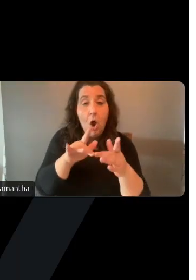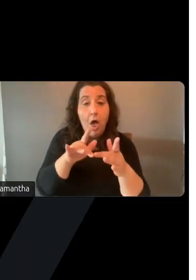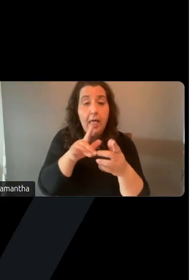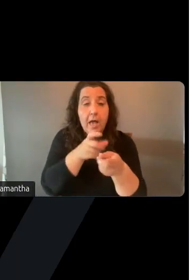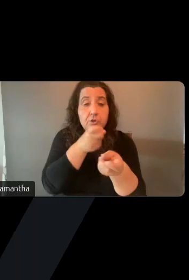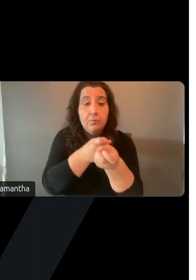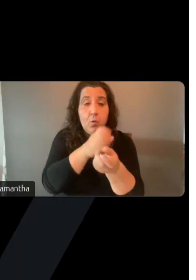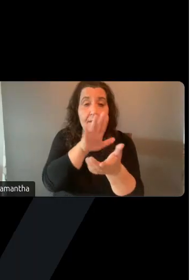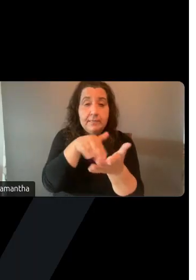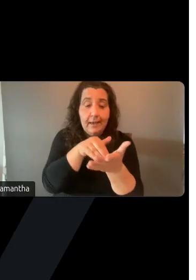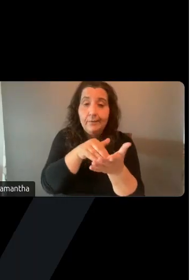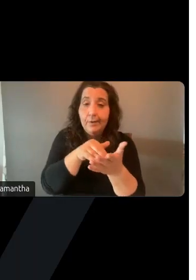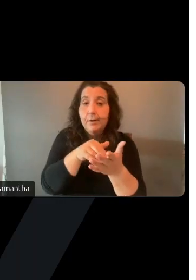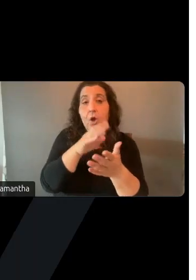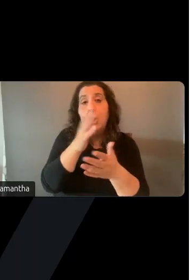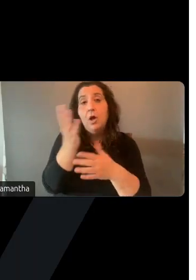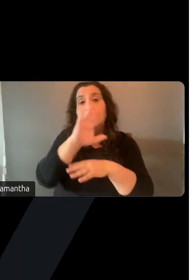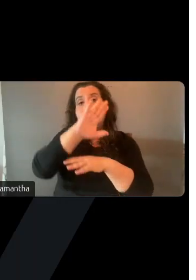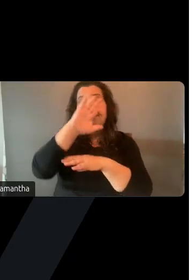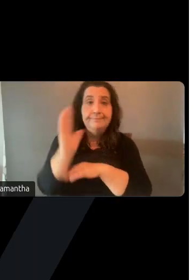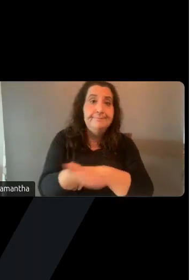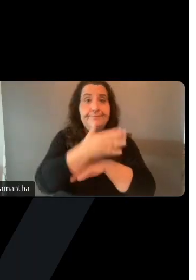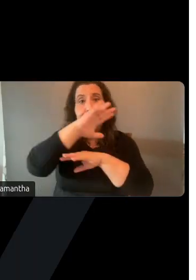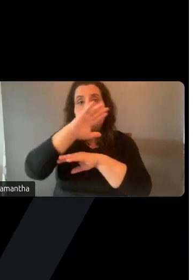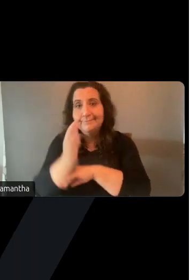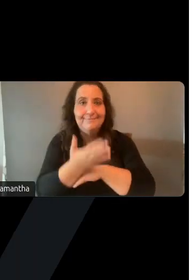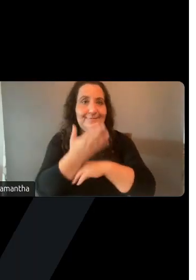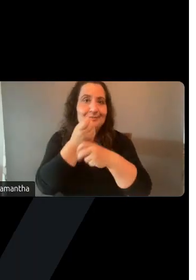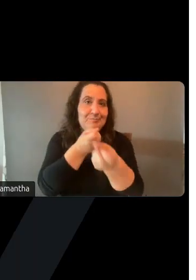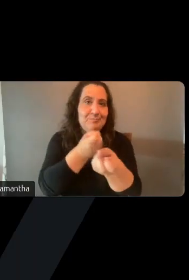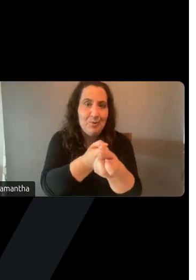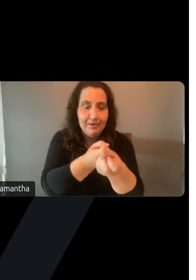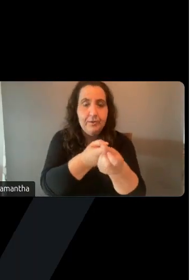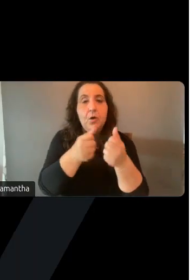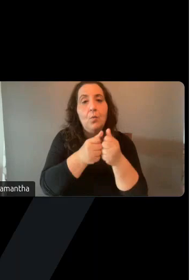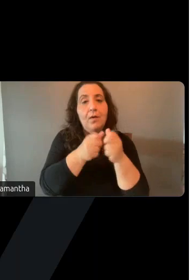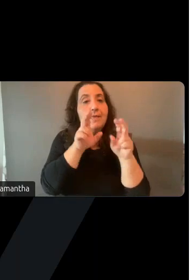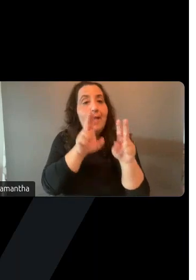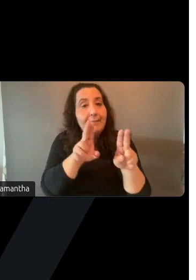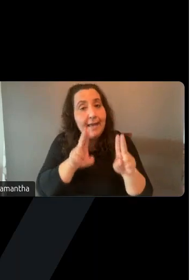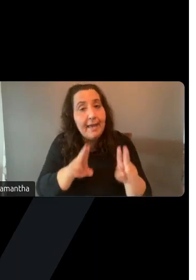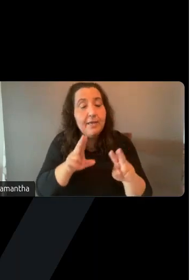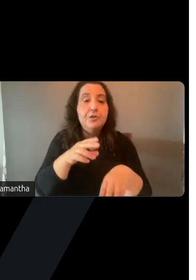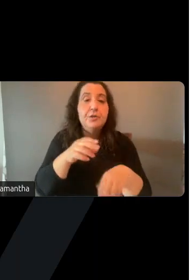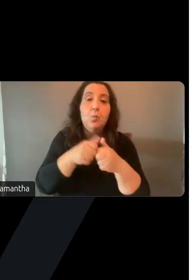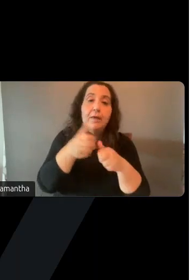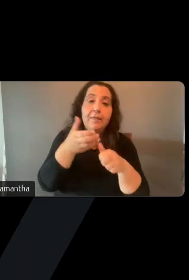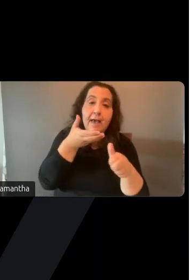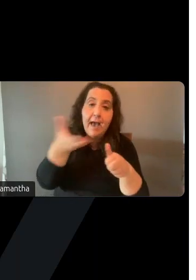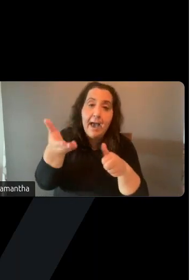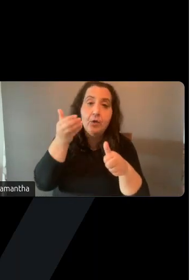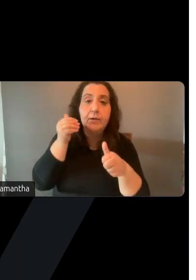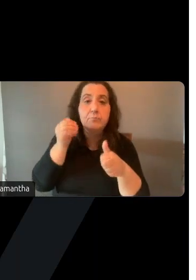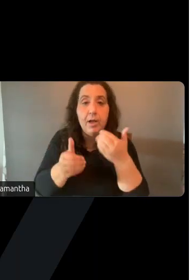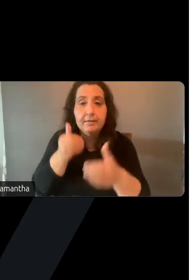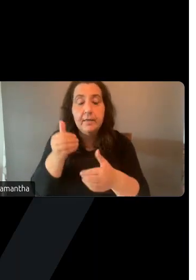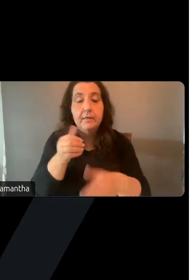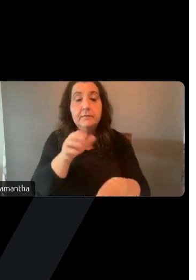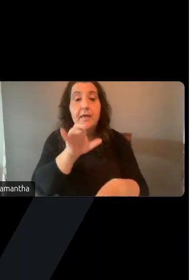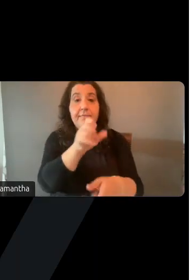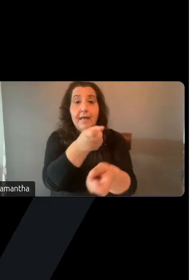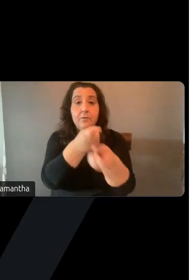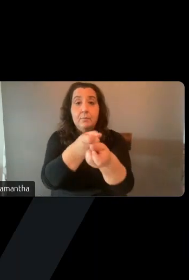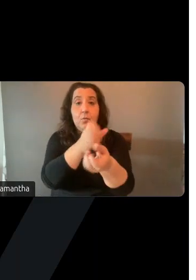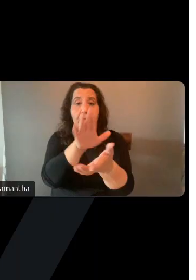for 24/7 support with the application and hiring process. The support center